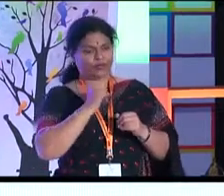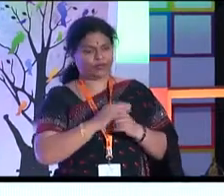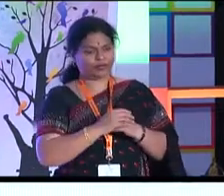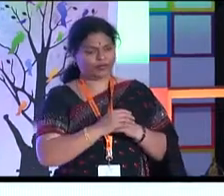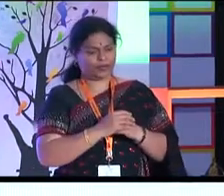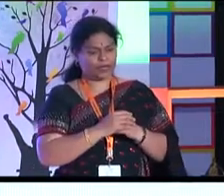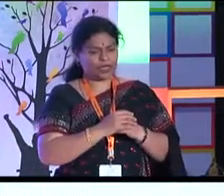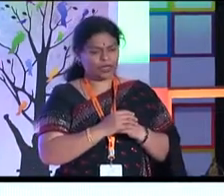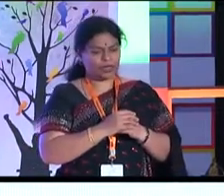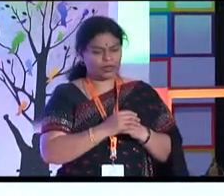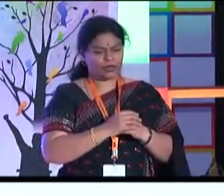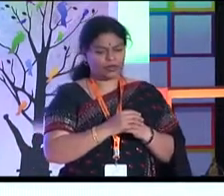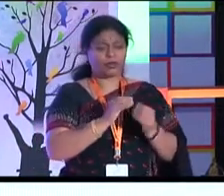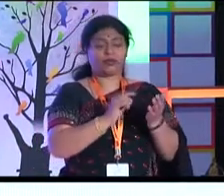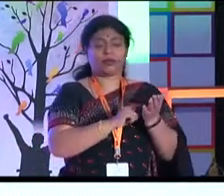can